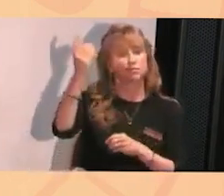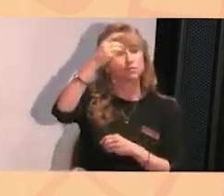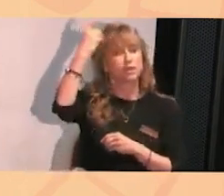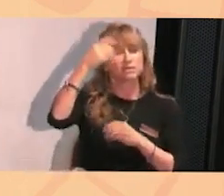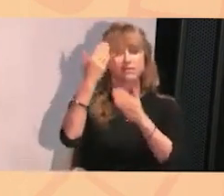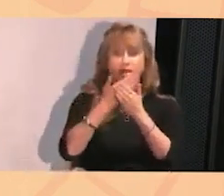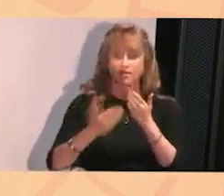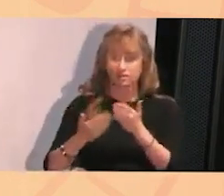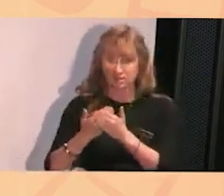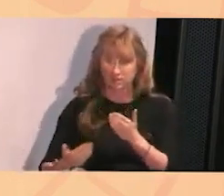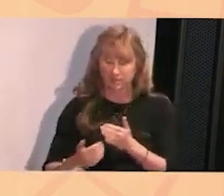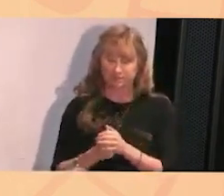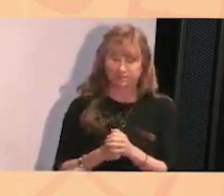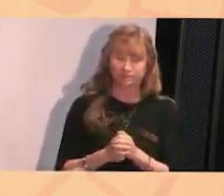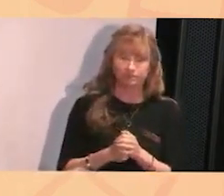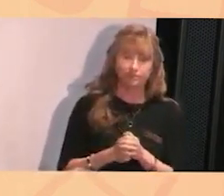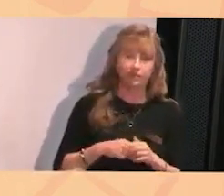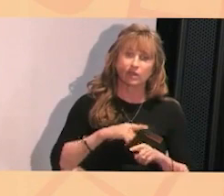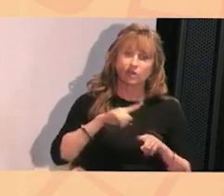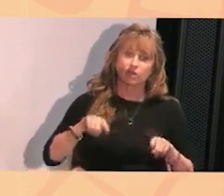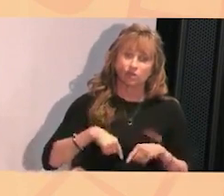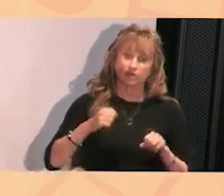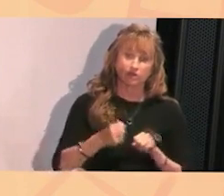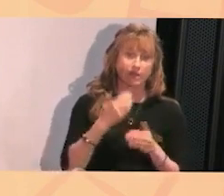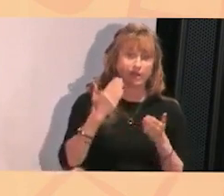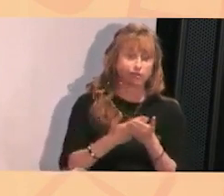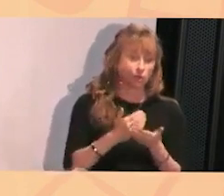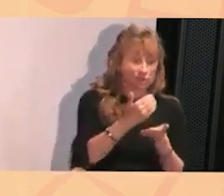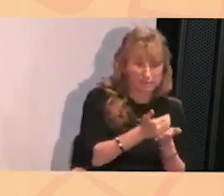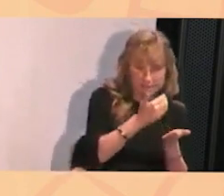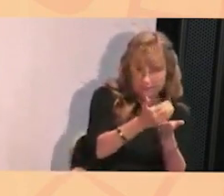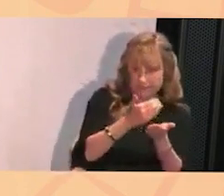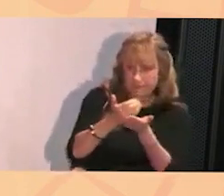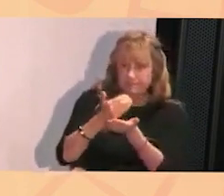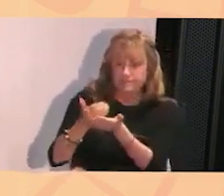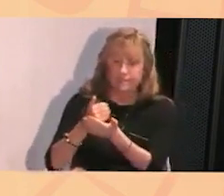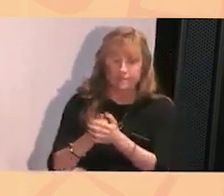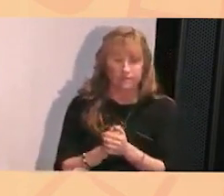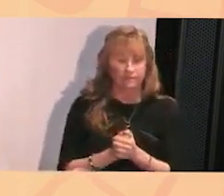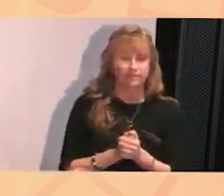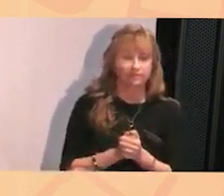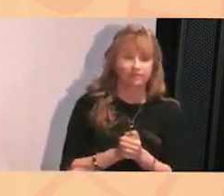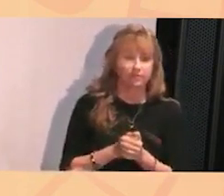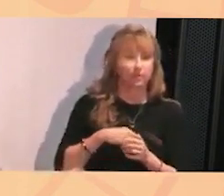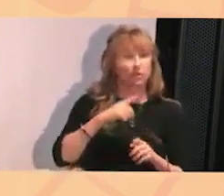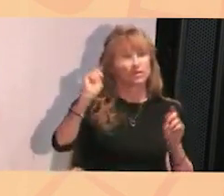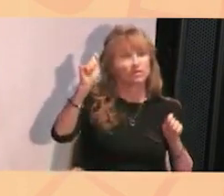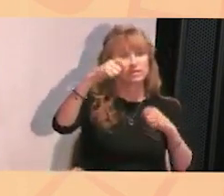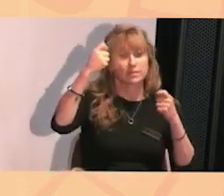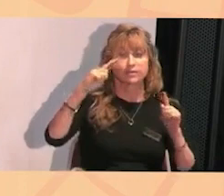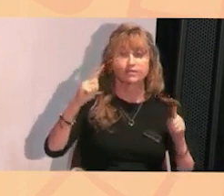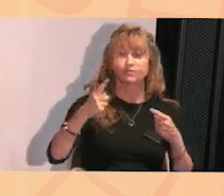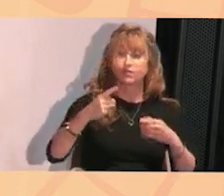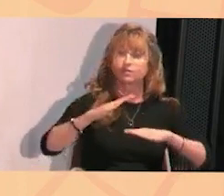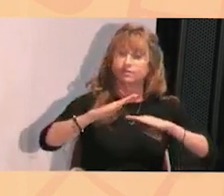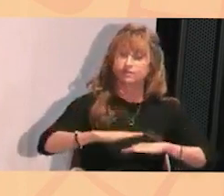whilst providing the mechanisms for the safety of all art and cultural workers. Celebrating First Nations artistic vibrancy in the modern